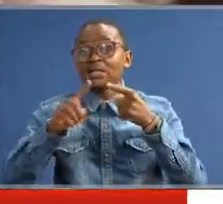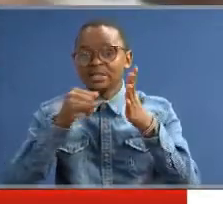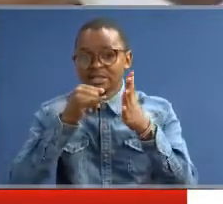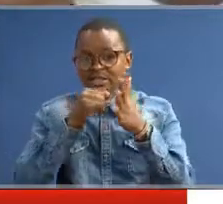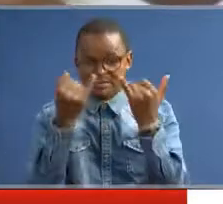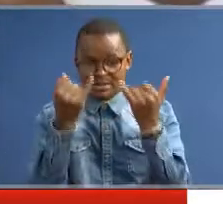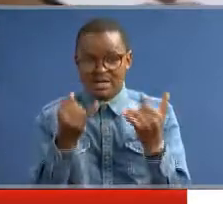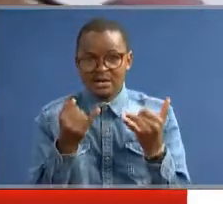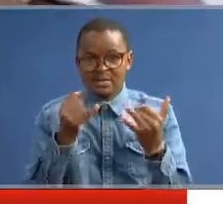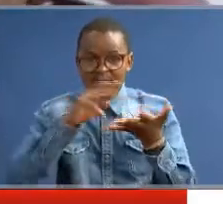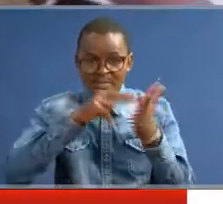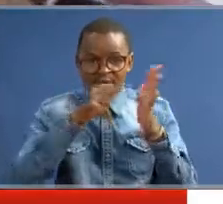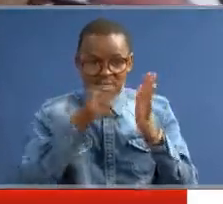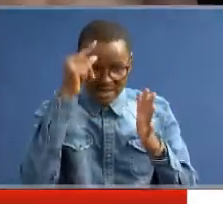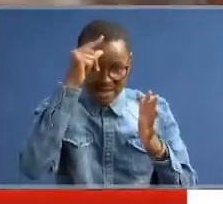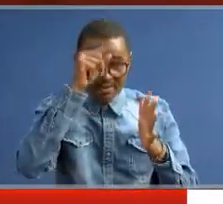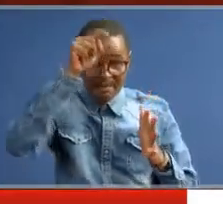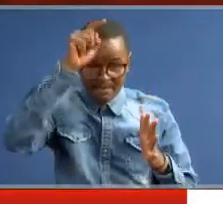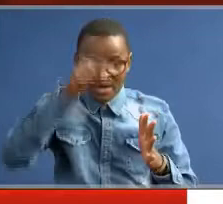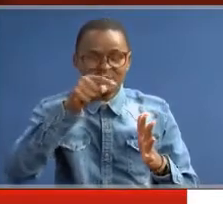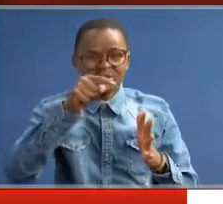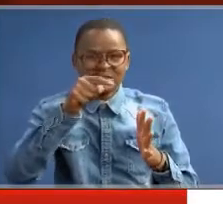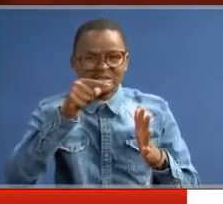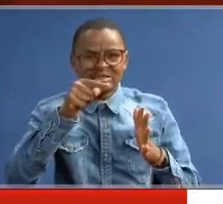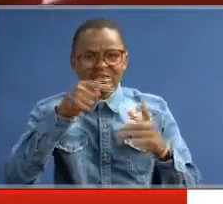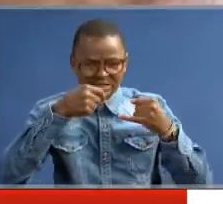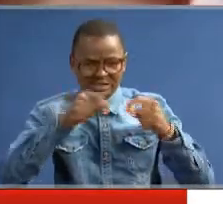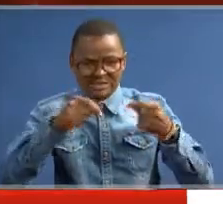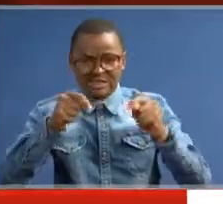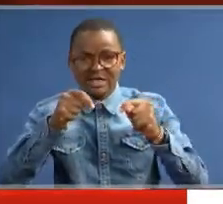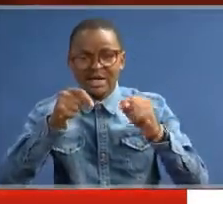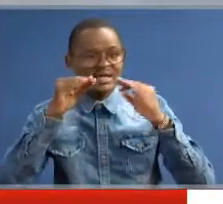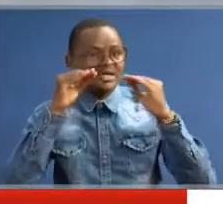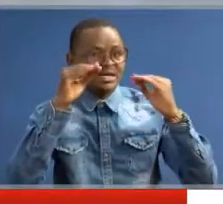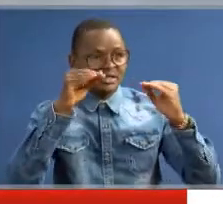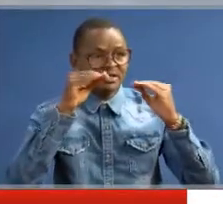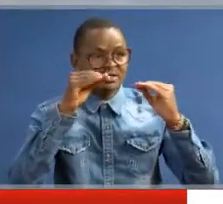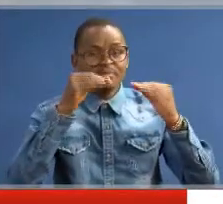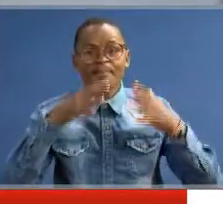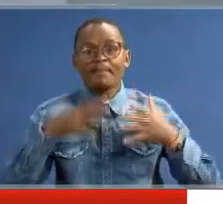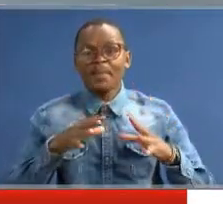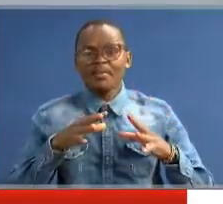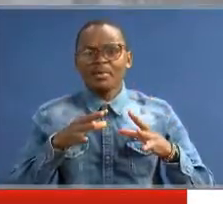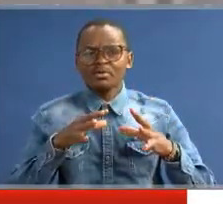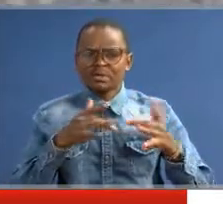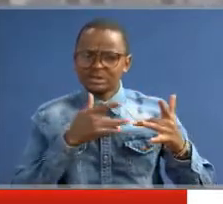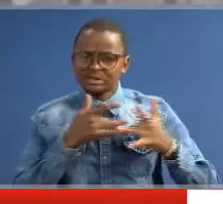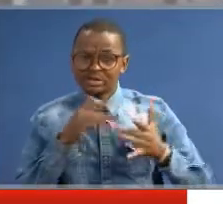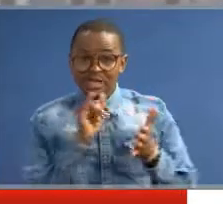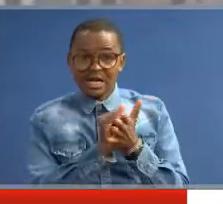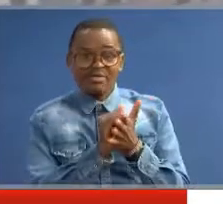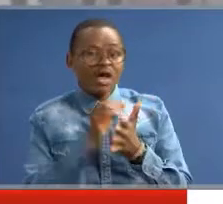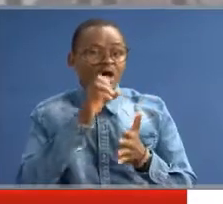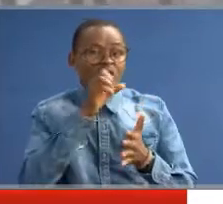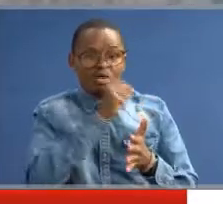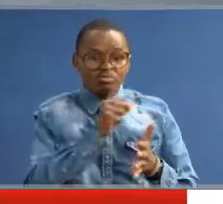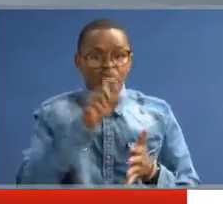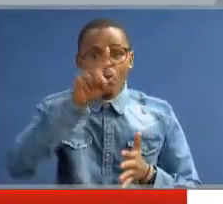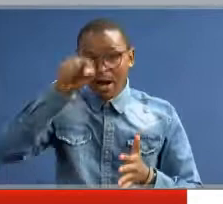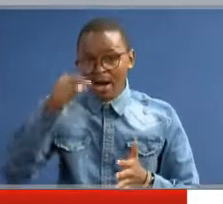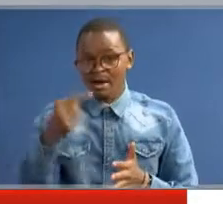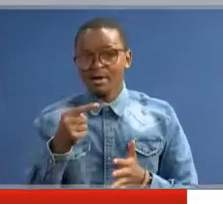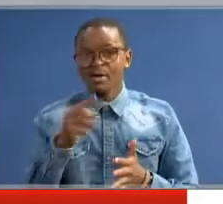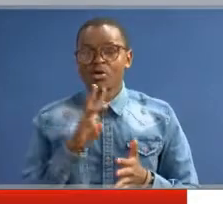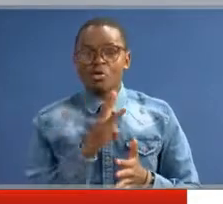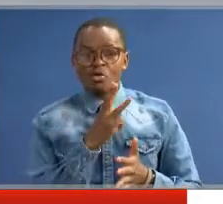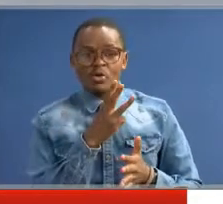may now mean that the government still needs to put more efforts in sensitizing the citizens, considering that the old 1,000 shilling note